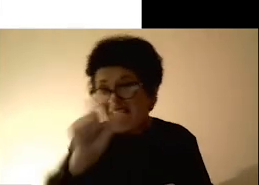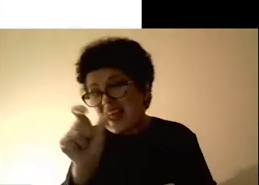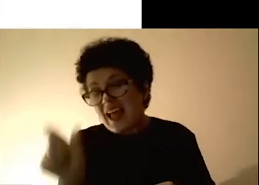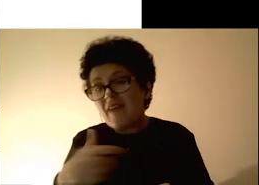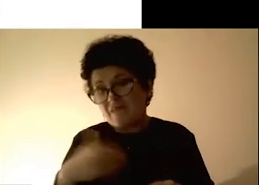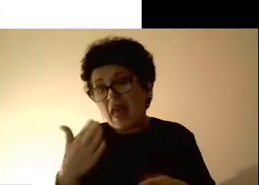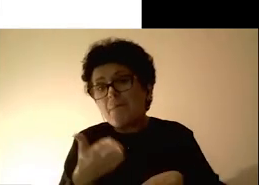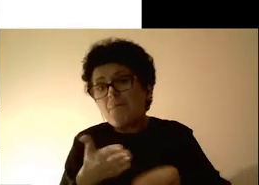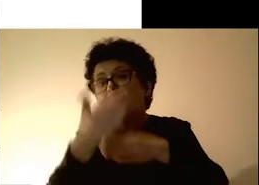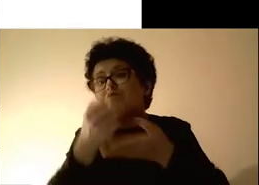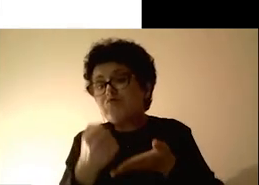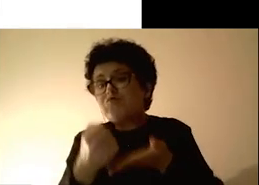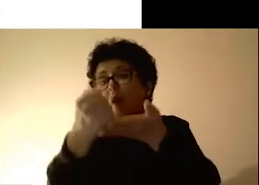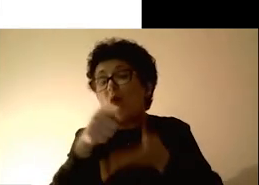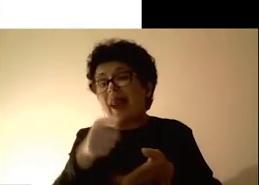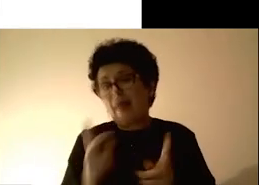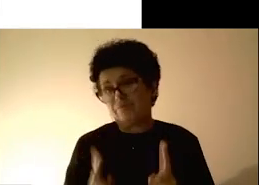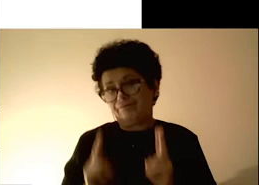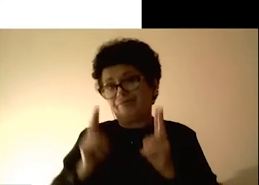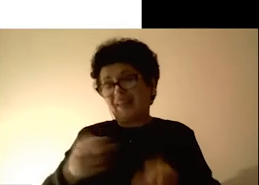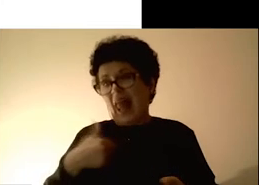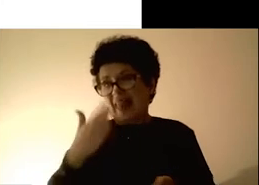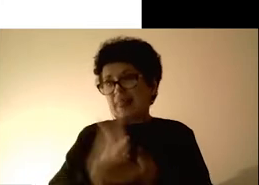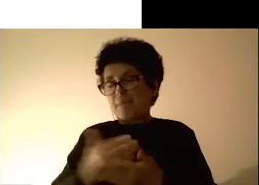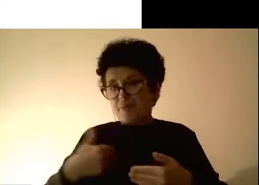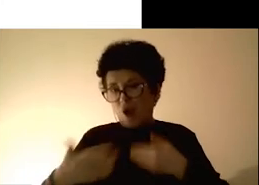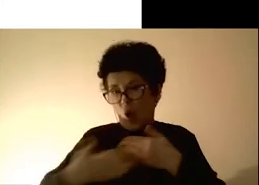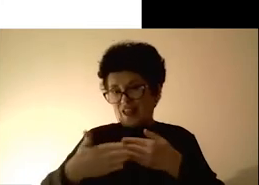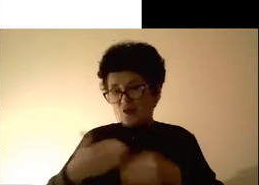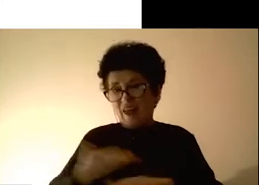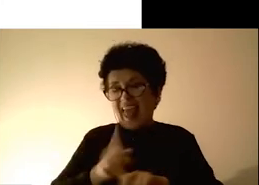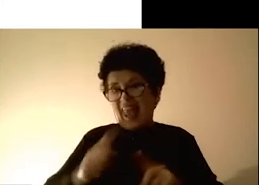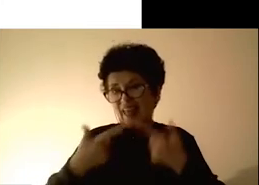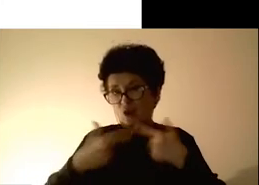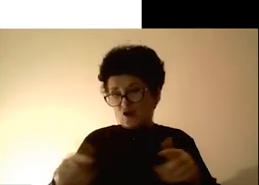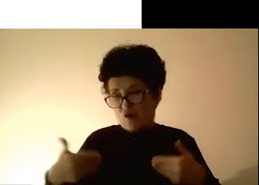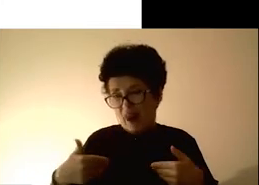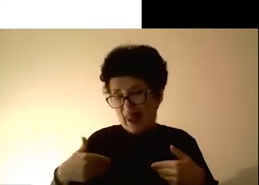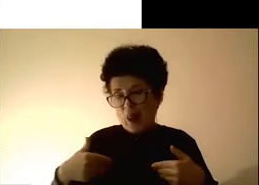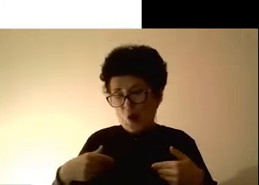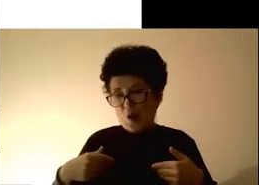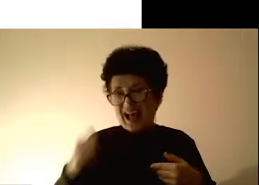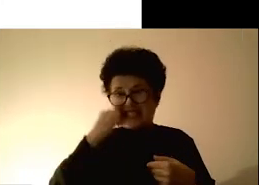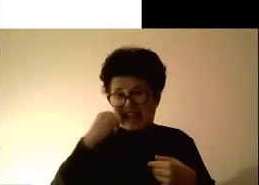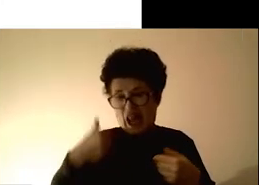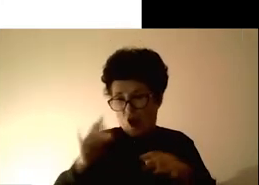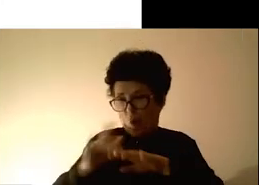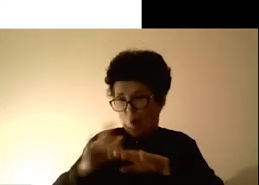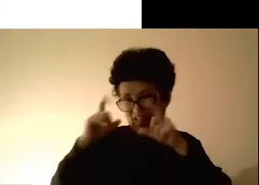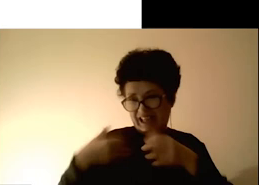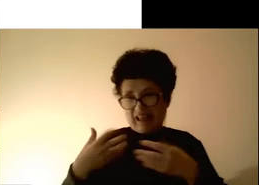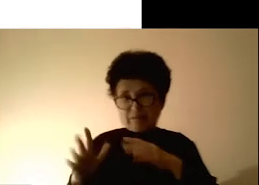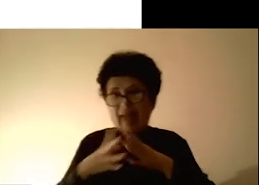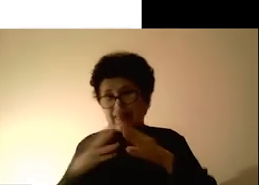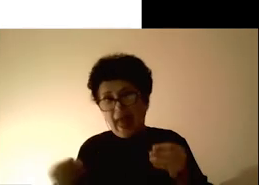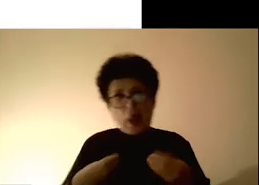So what are we going to learn to make this behavior change into a green flag? Then you